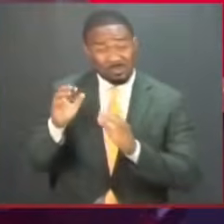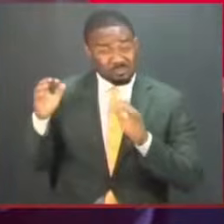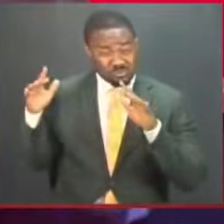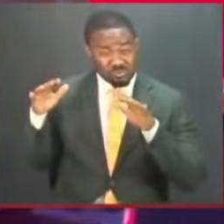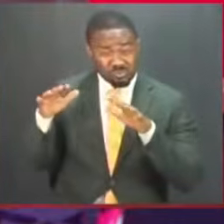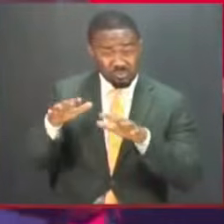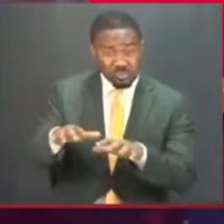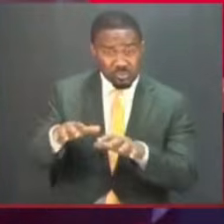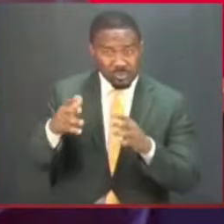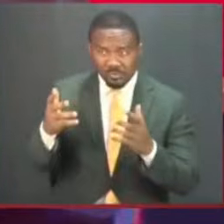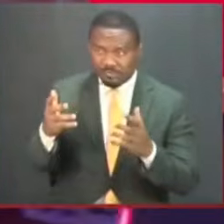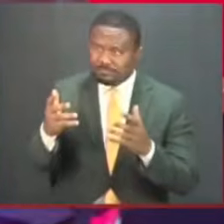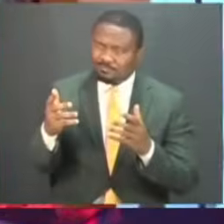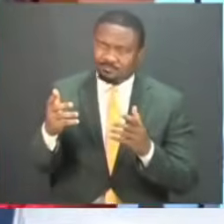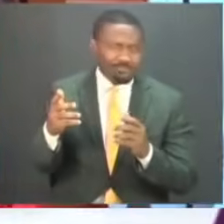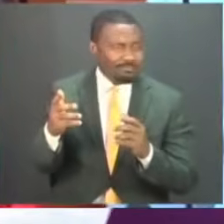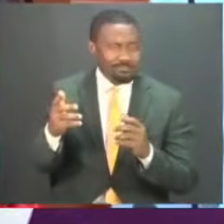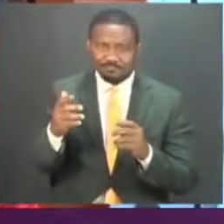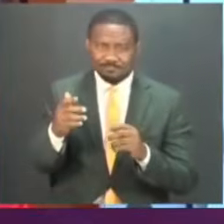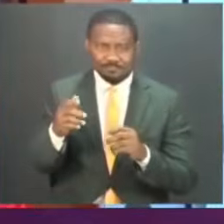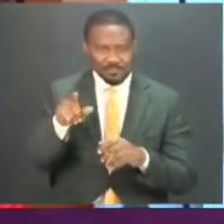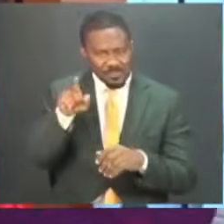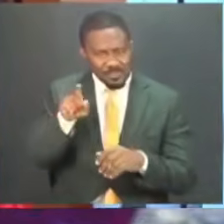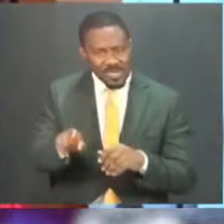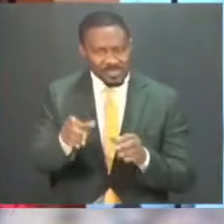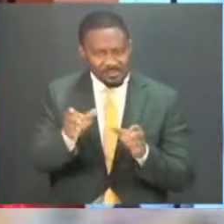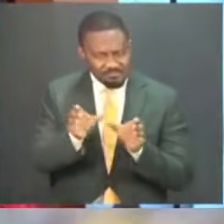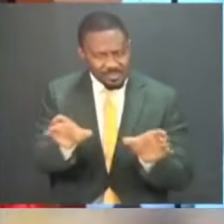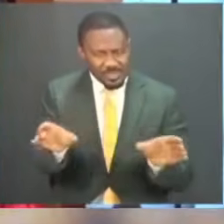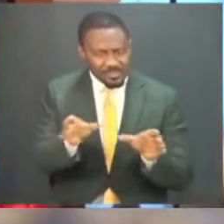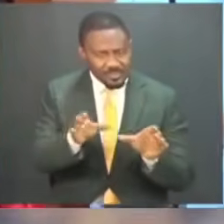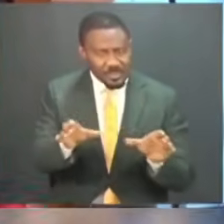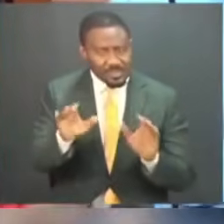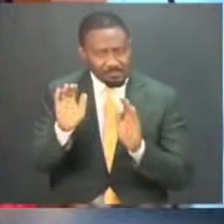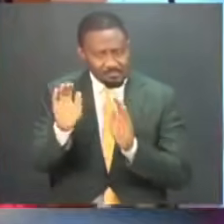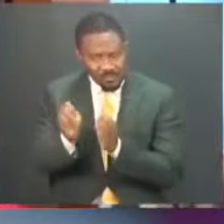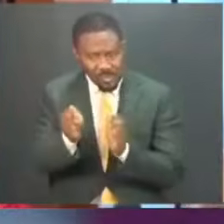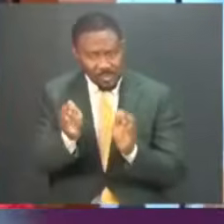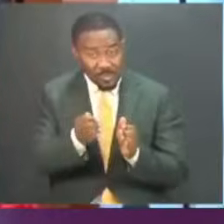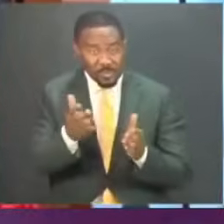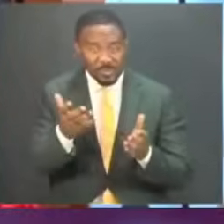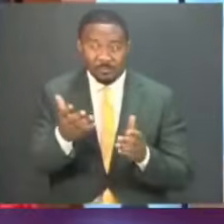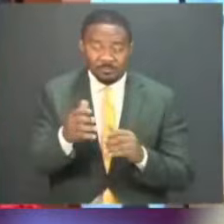living. So please, it's something that, with your support,